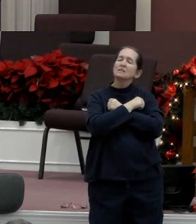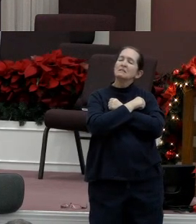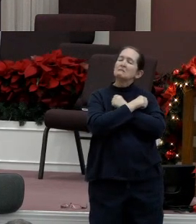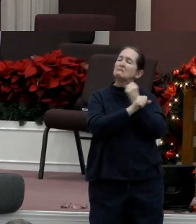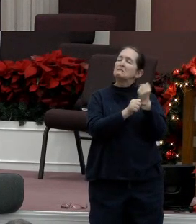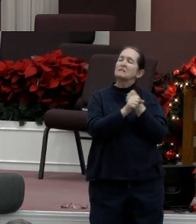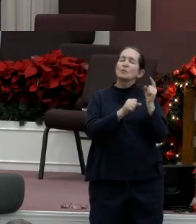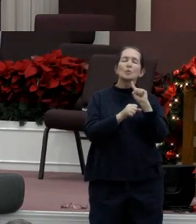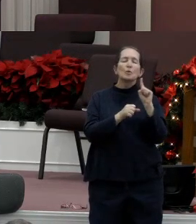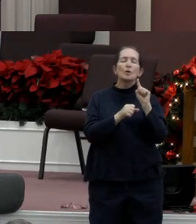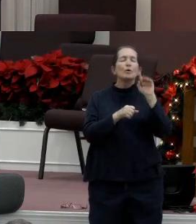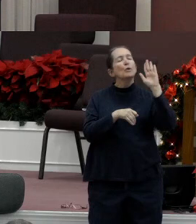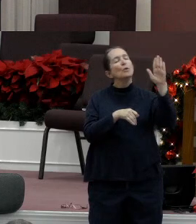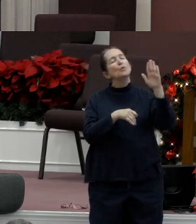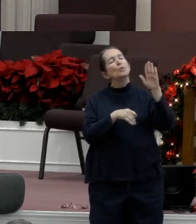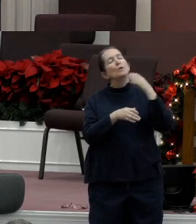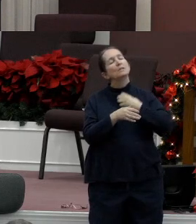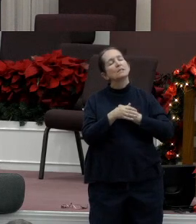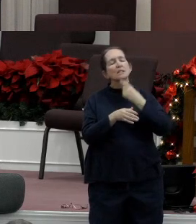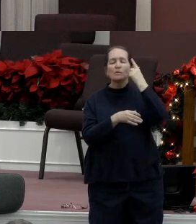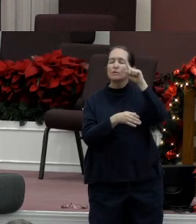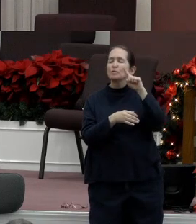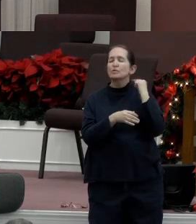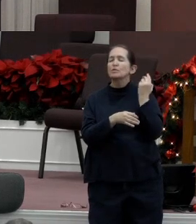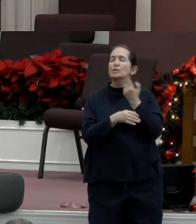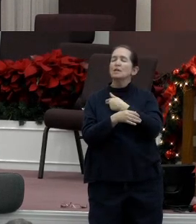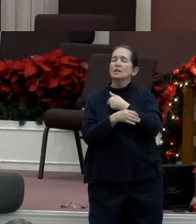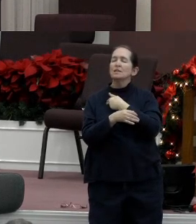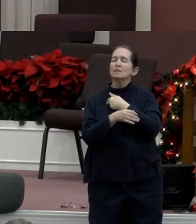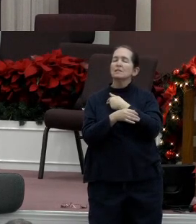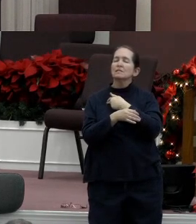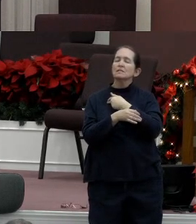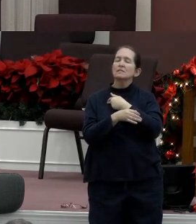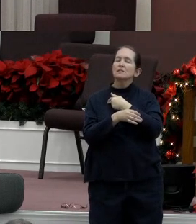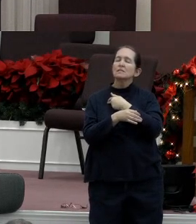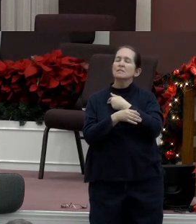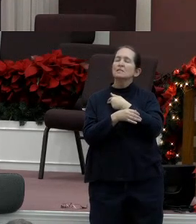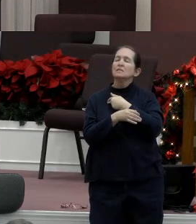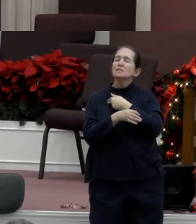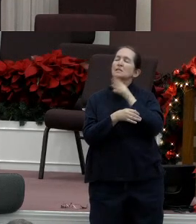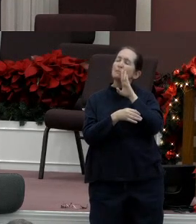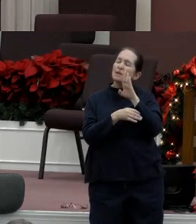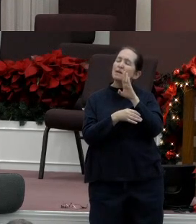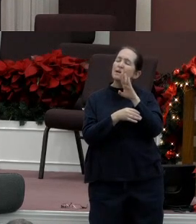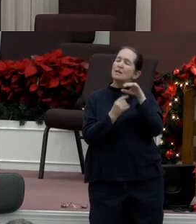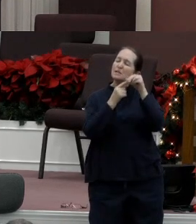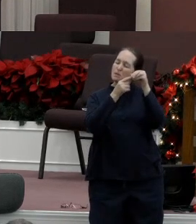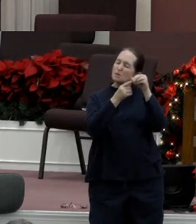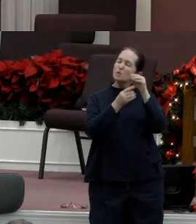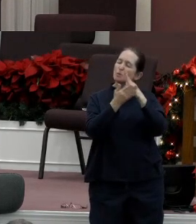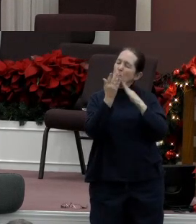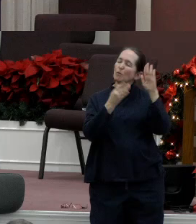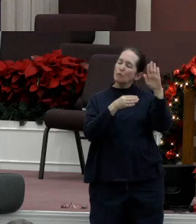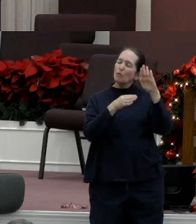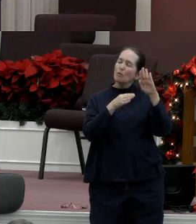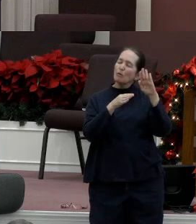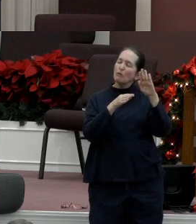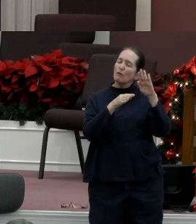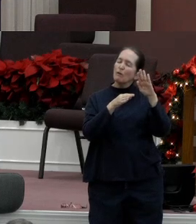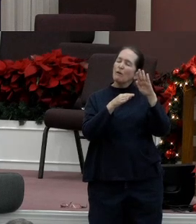And your desire is for us to be a part of your family intimately, to know you,